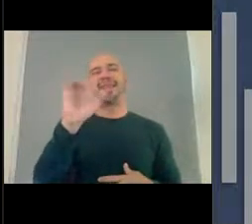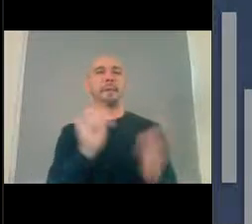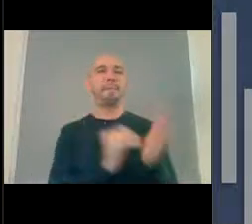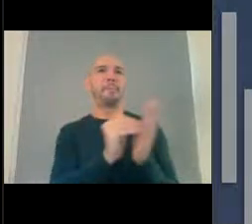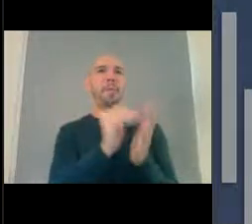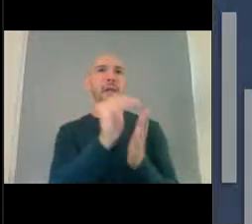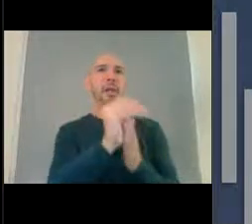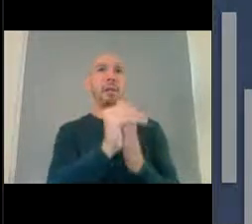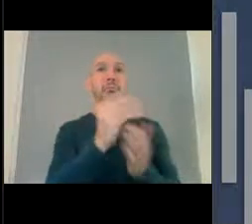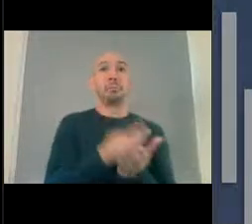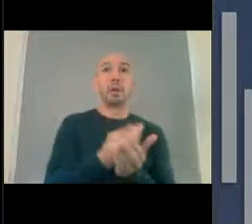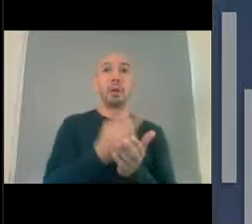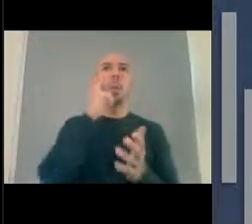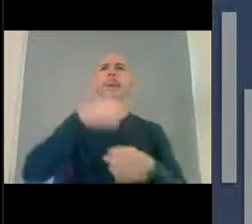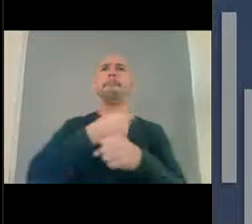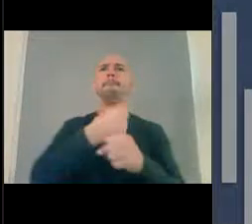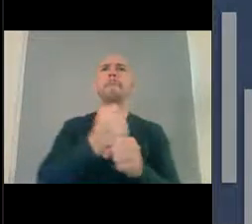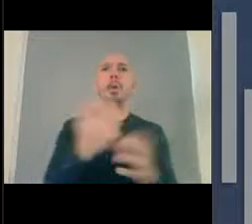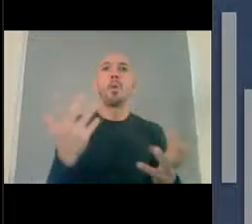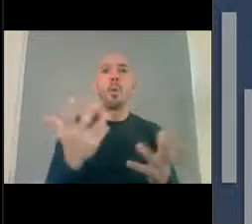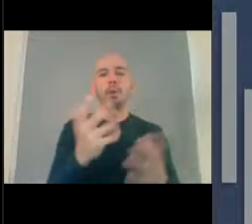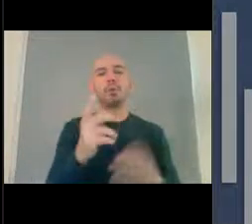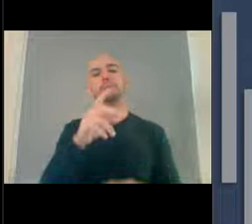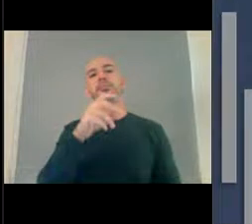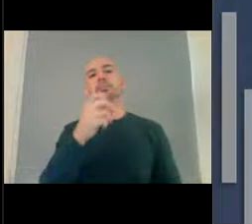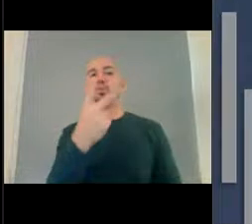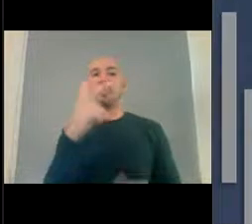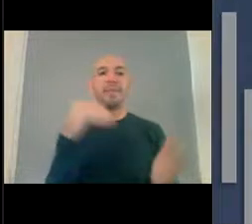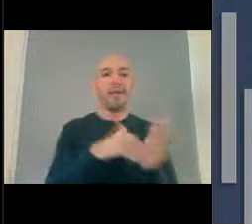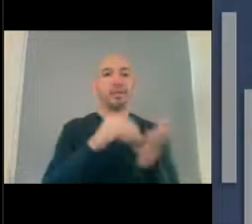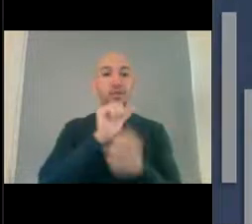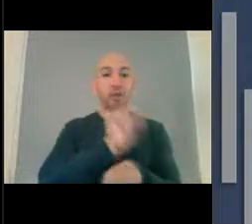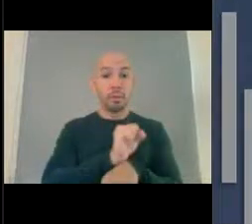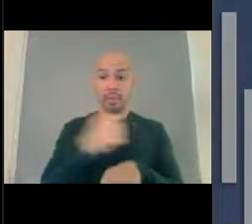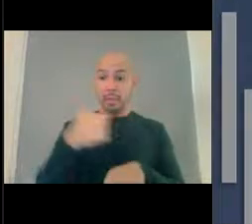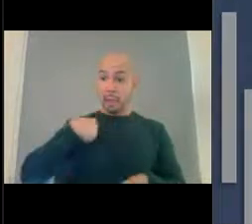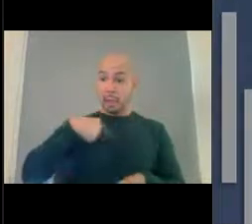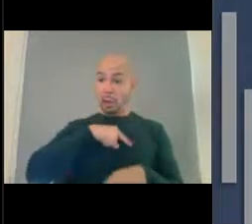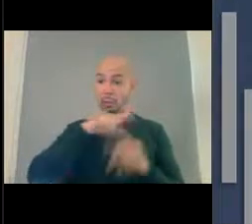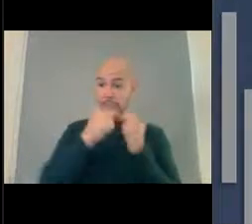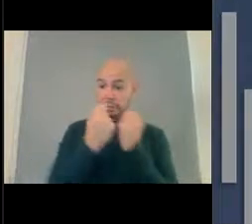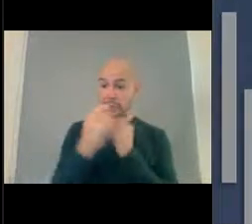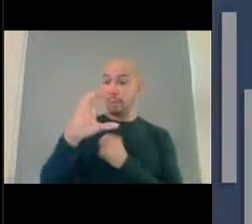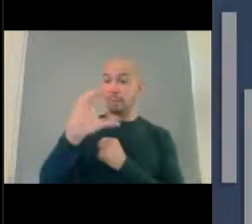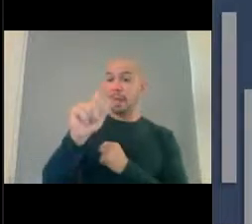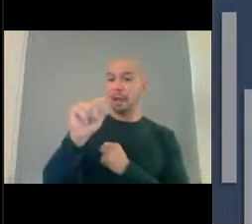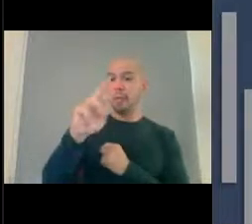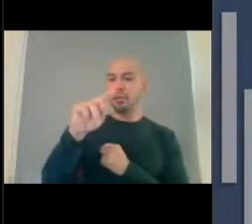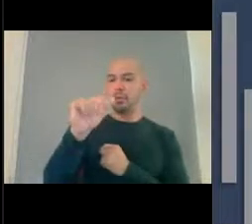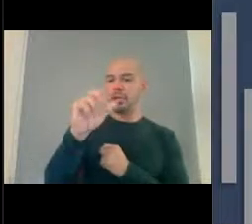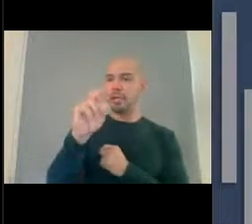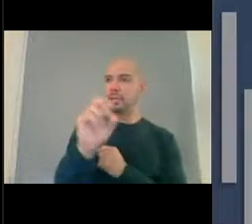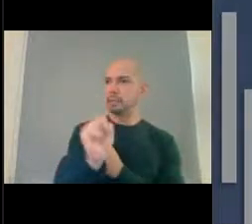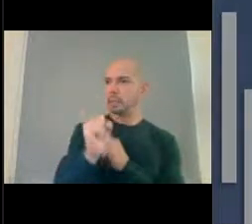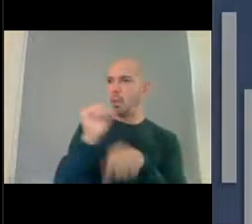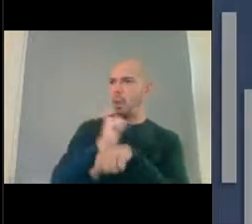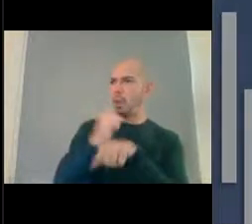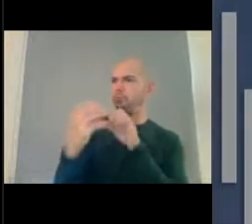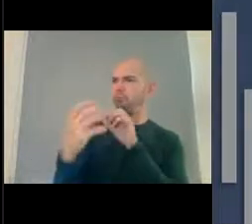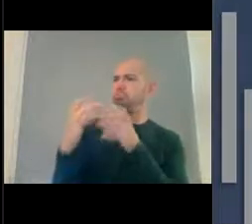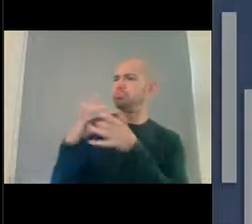jobs as you know our team and caltrans work collaboratively to make sure allocation requests are ready for your